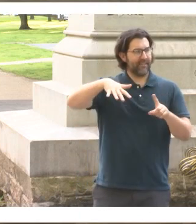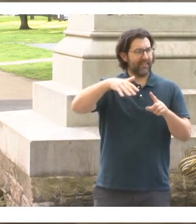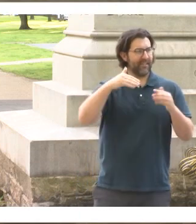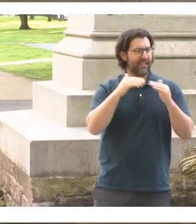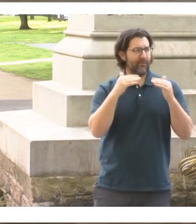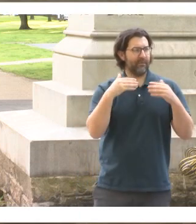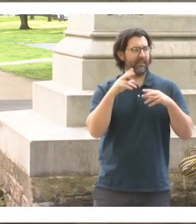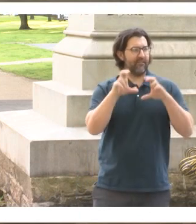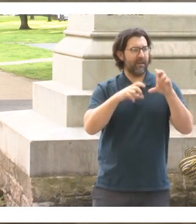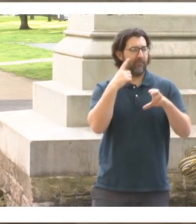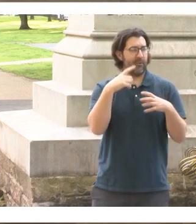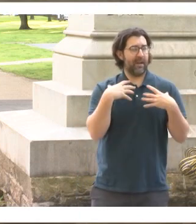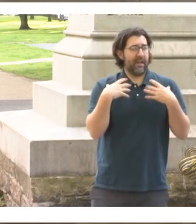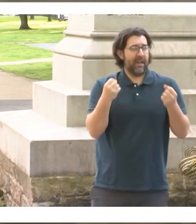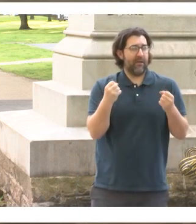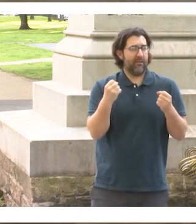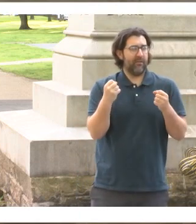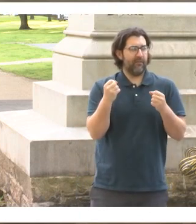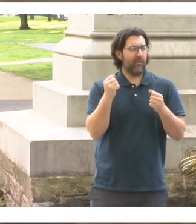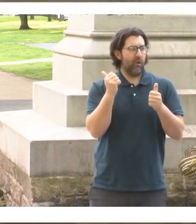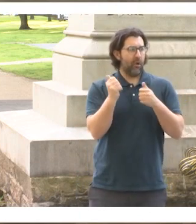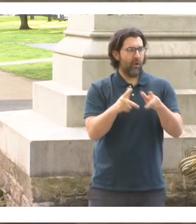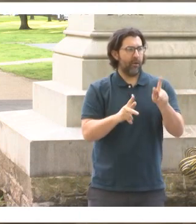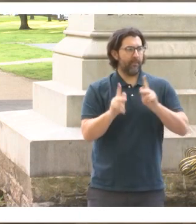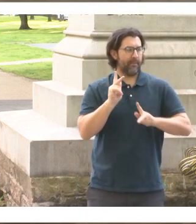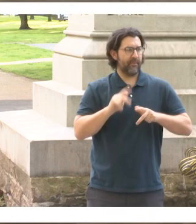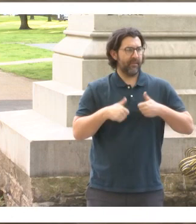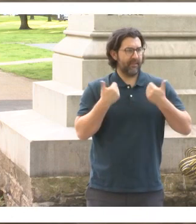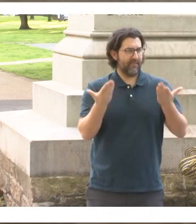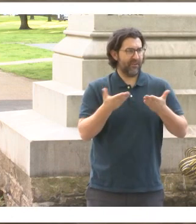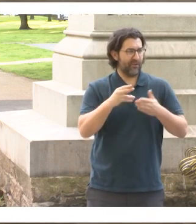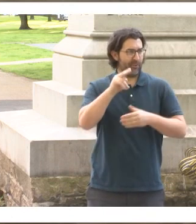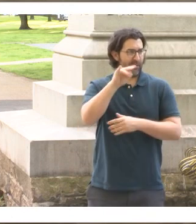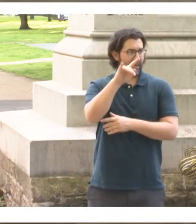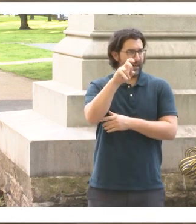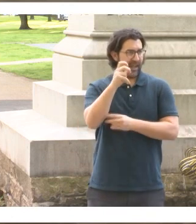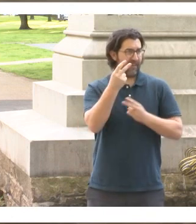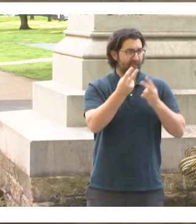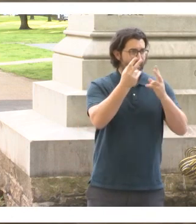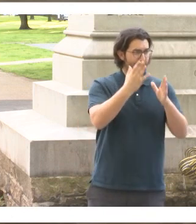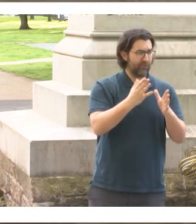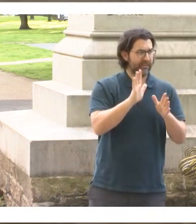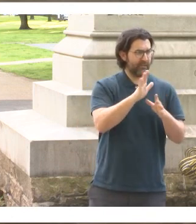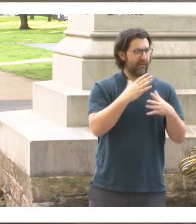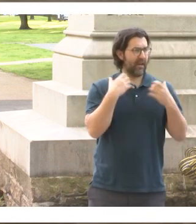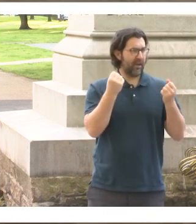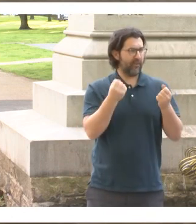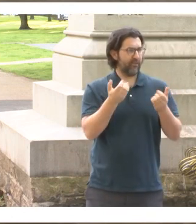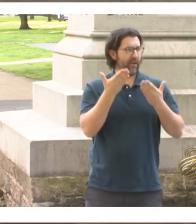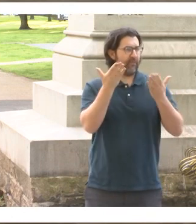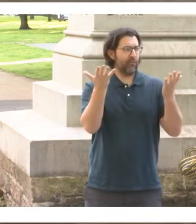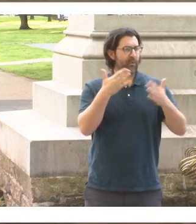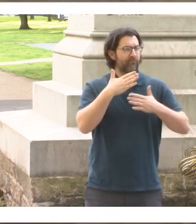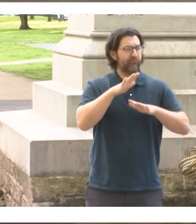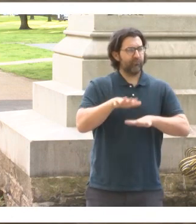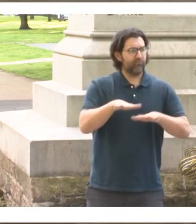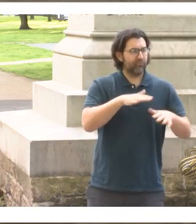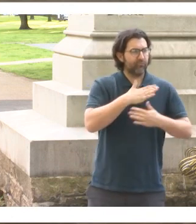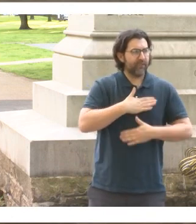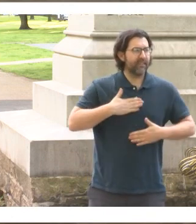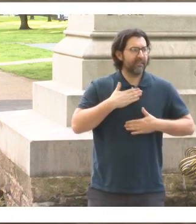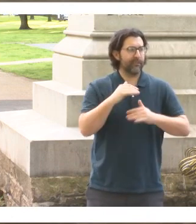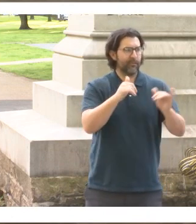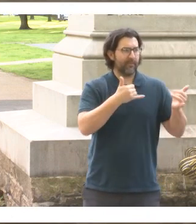health and well-being of every North Side resident and visitor, offering a place to relax, to play, and to